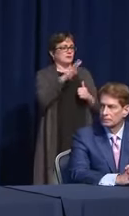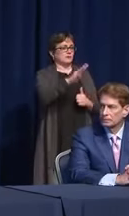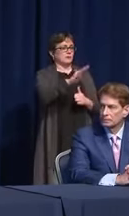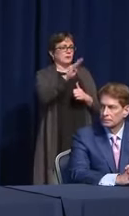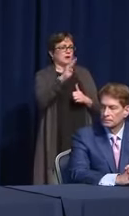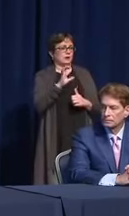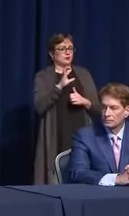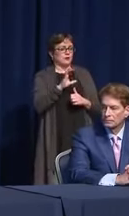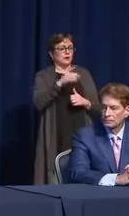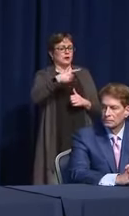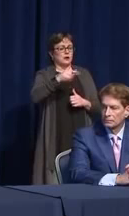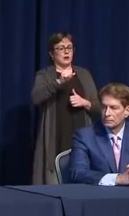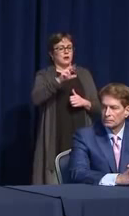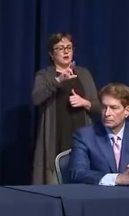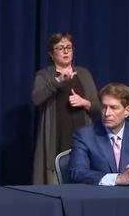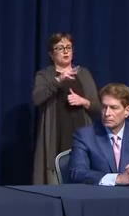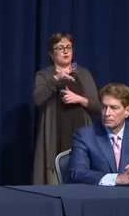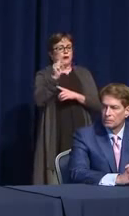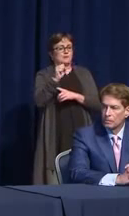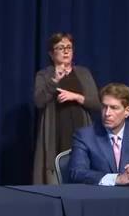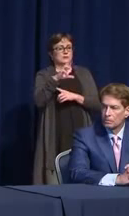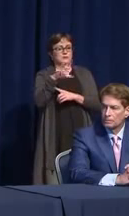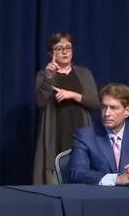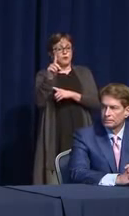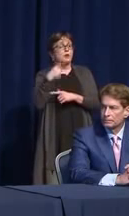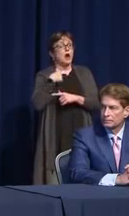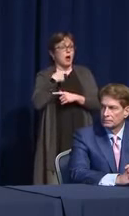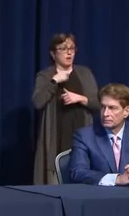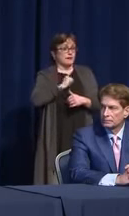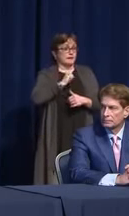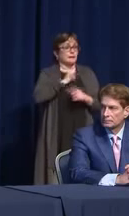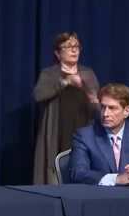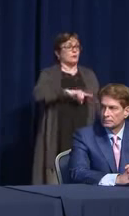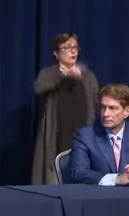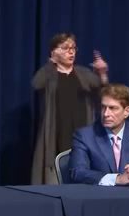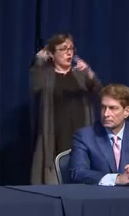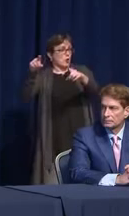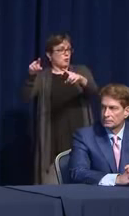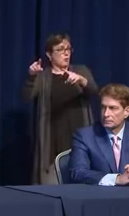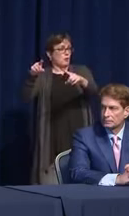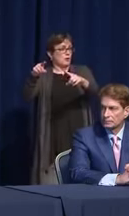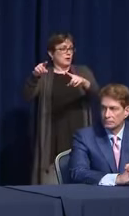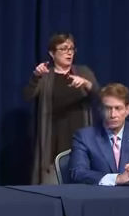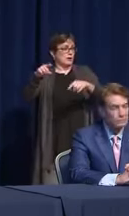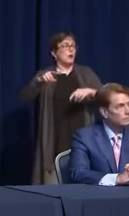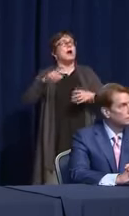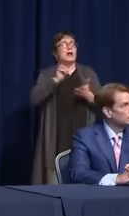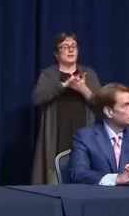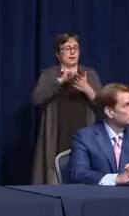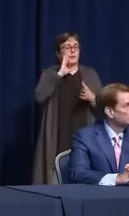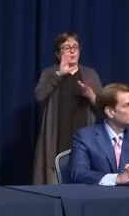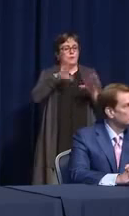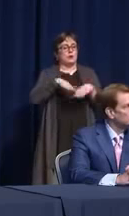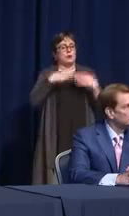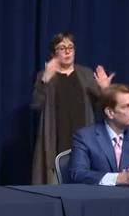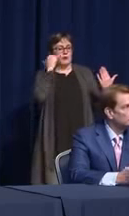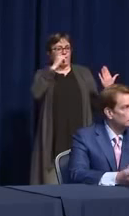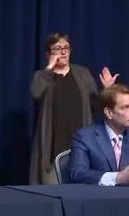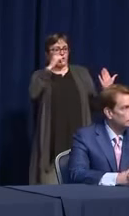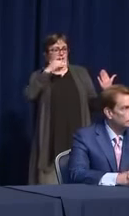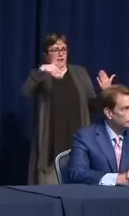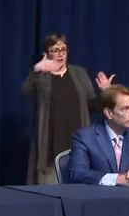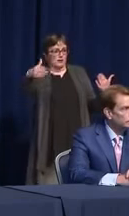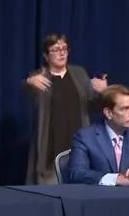be up there with my own eyes to see it tomorrow, and we'll do our press briefing tomorrow at 2 o'clock at the county